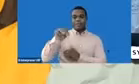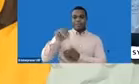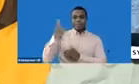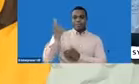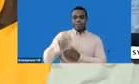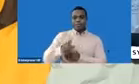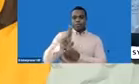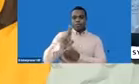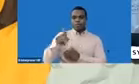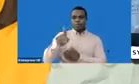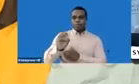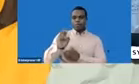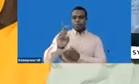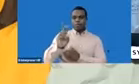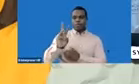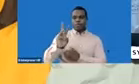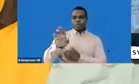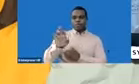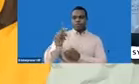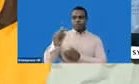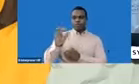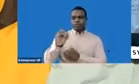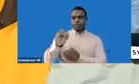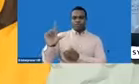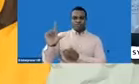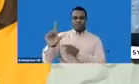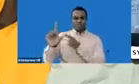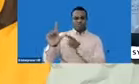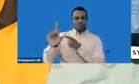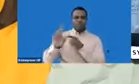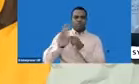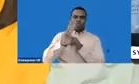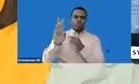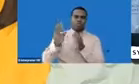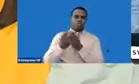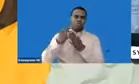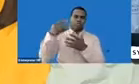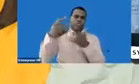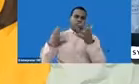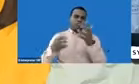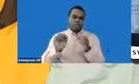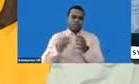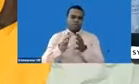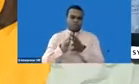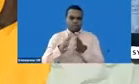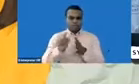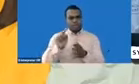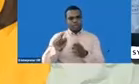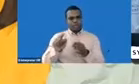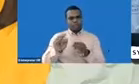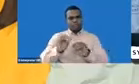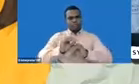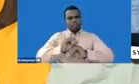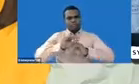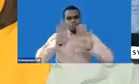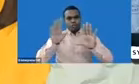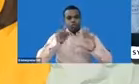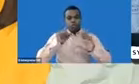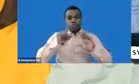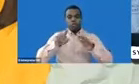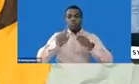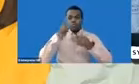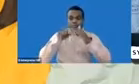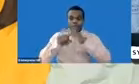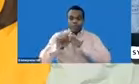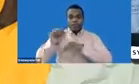funka.com/en/upower-repository. So very logical when you learn it the first time. So now to the questions, Peter. The first one is, did you come